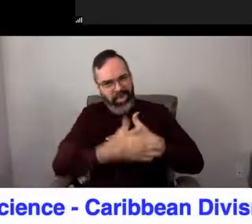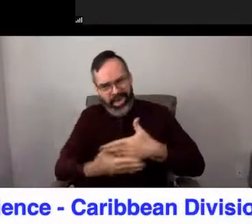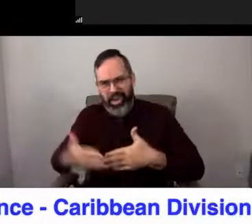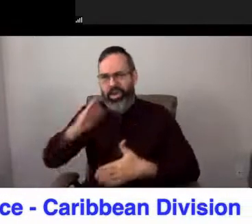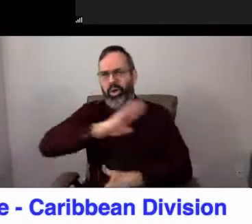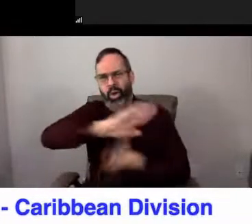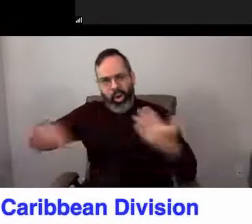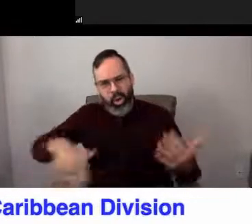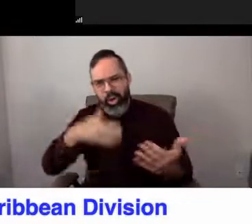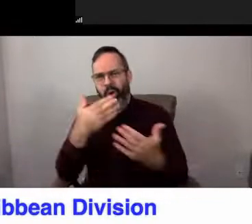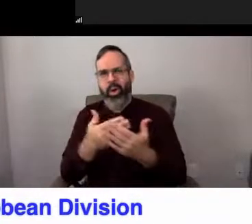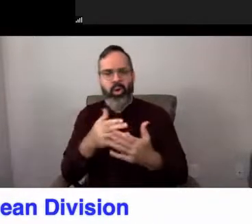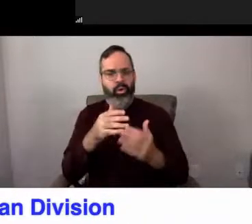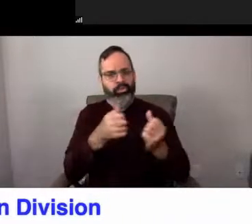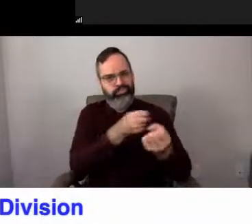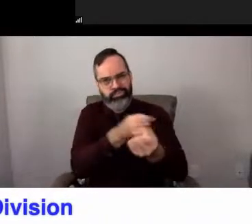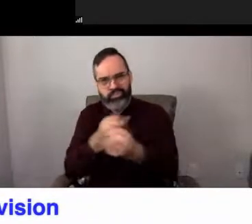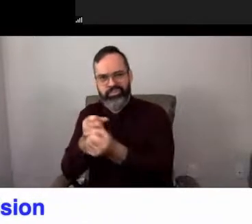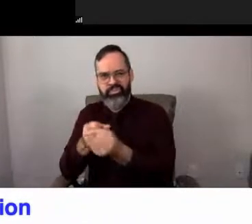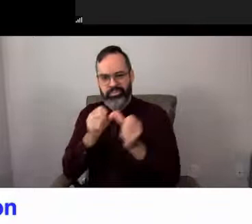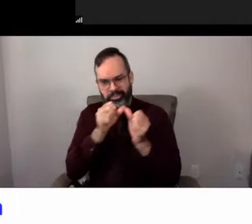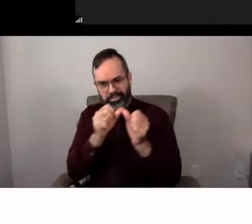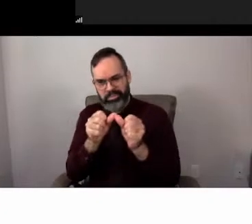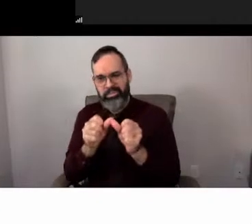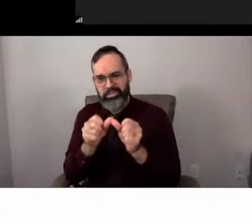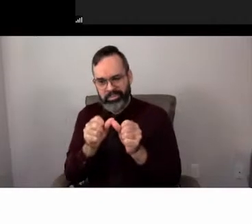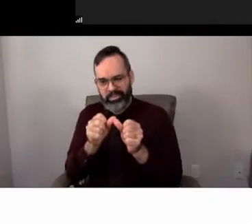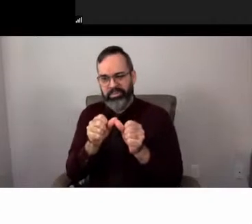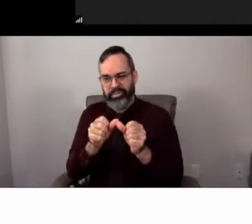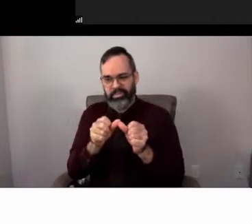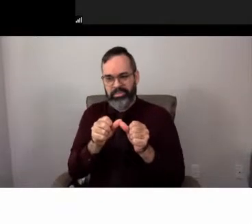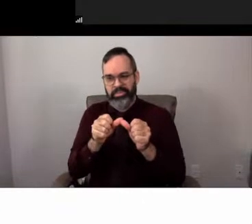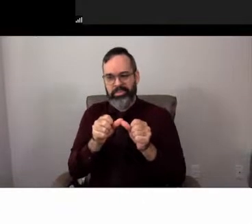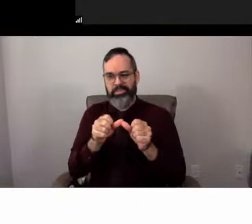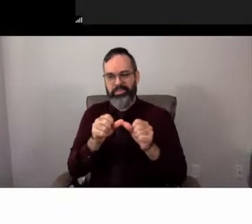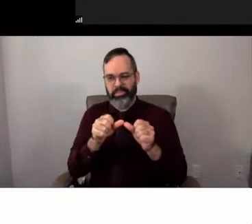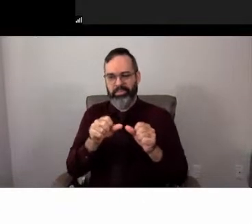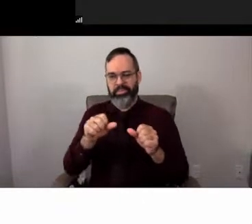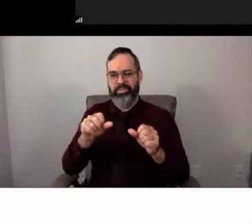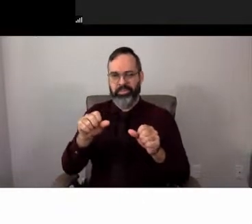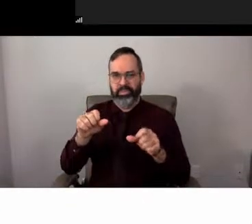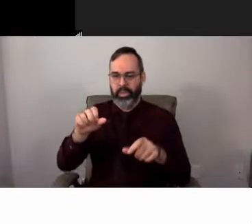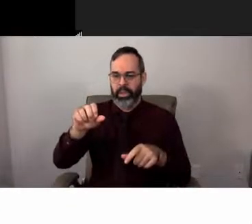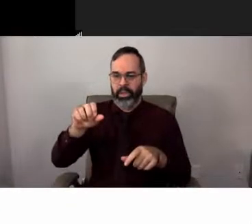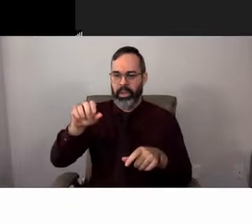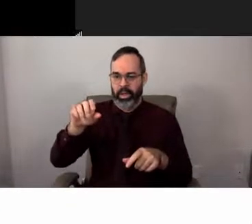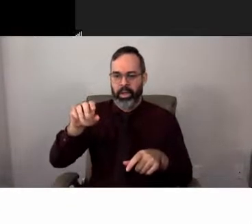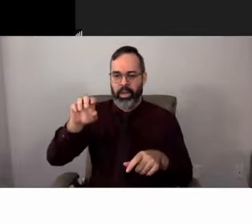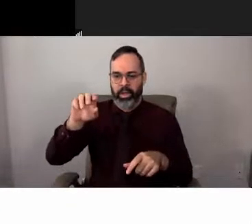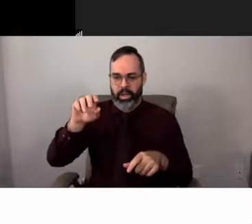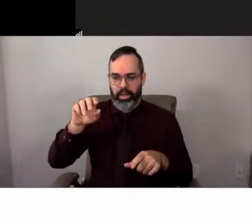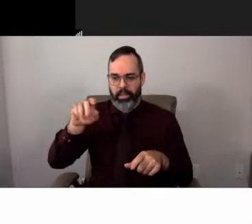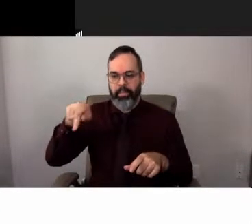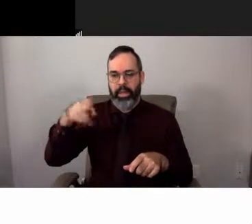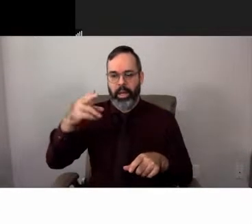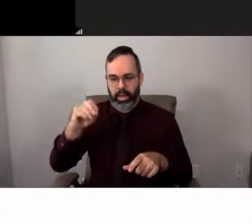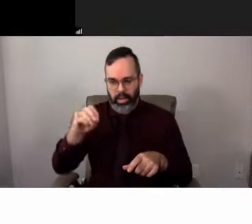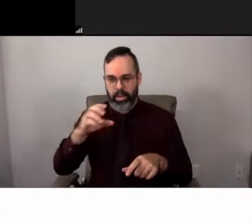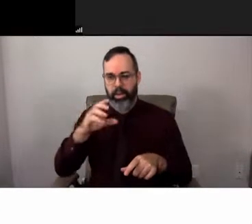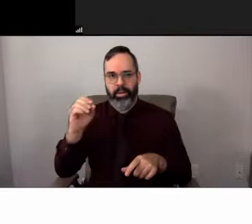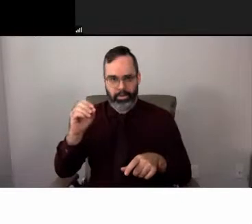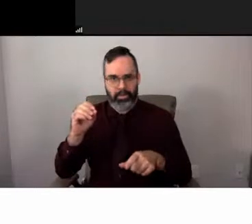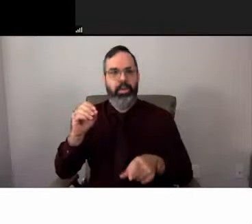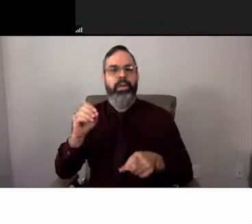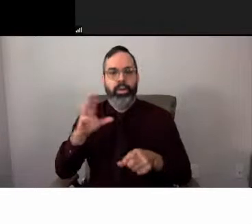situation unfolds, we will see, but PAHO, as the Pan American Sanitary Bureau, continues to function and will continue